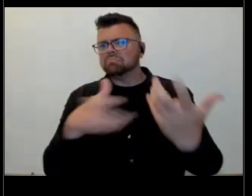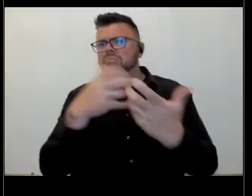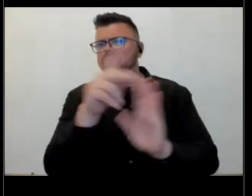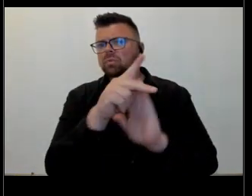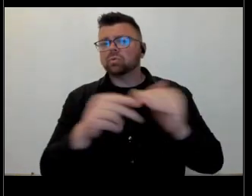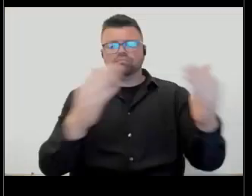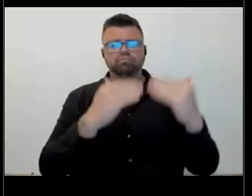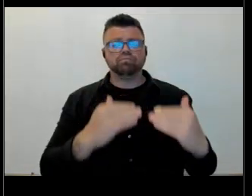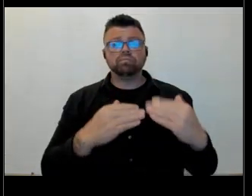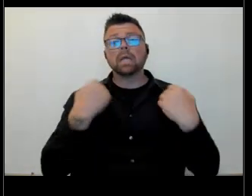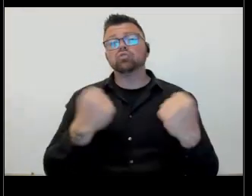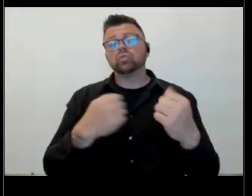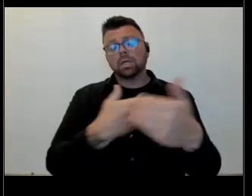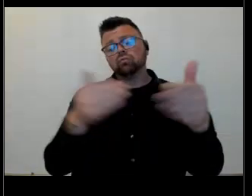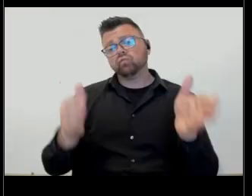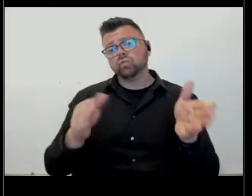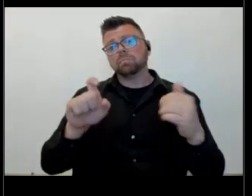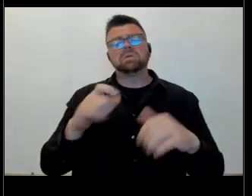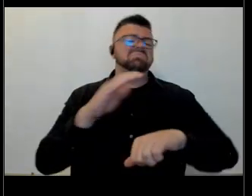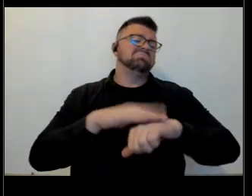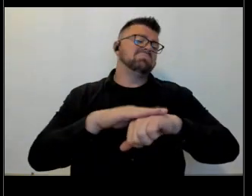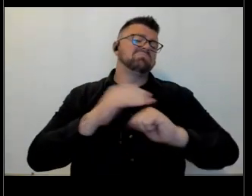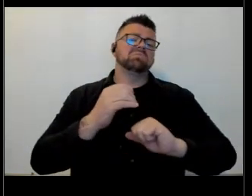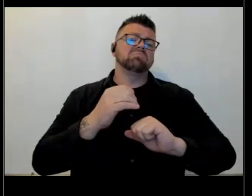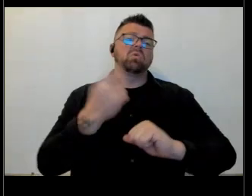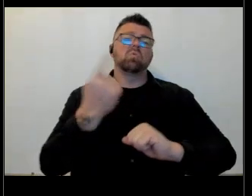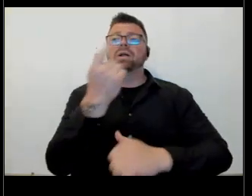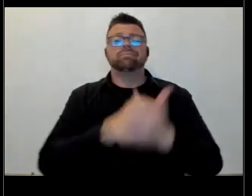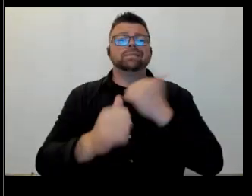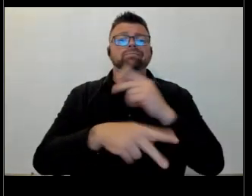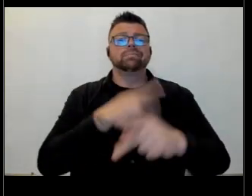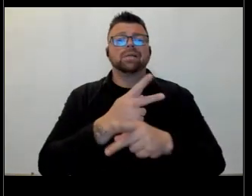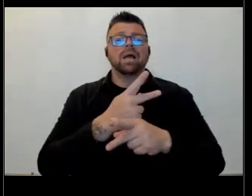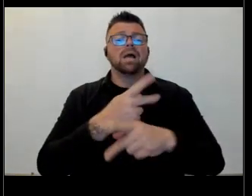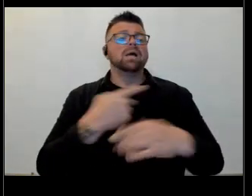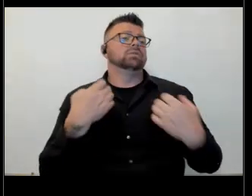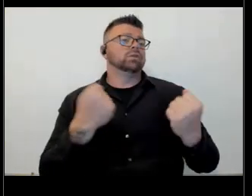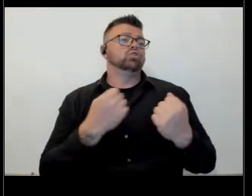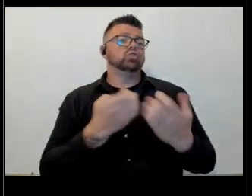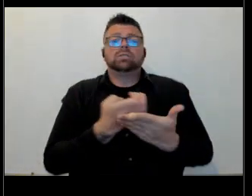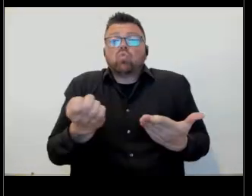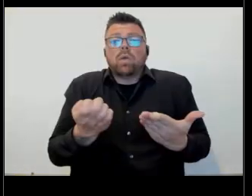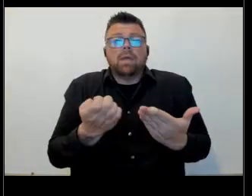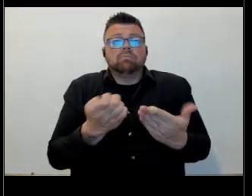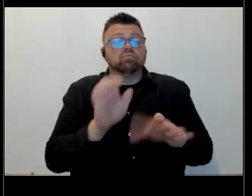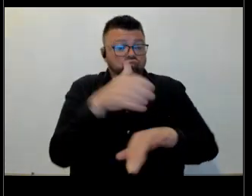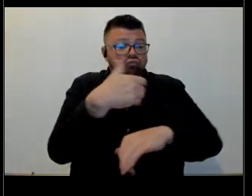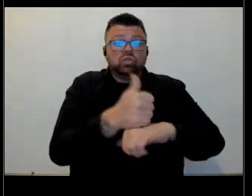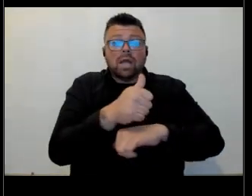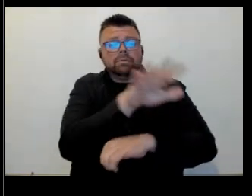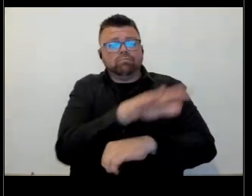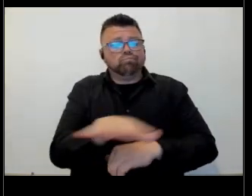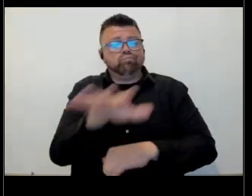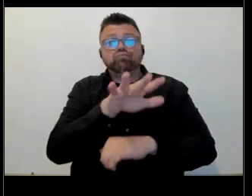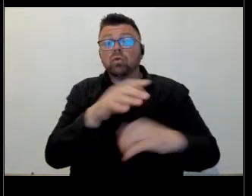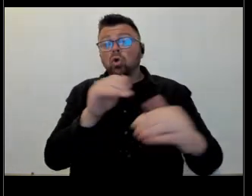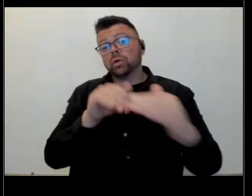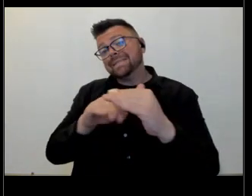Exercise rooms must have at least one of each type of exercise device on an accessible